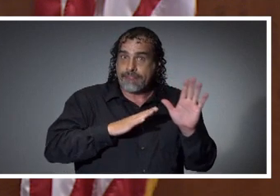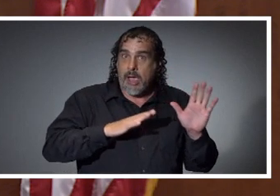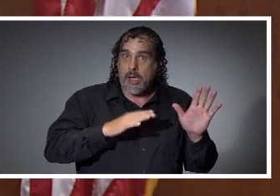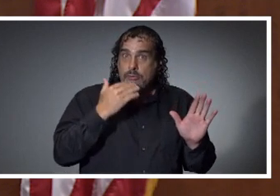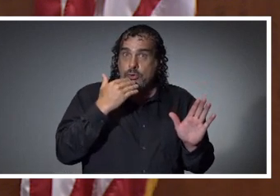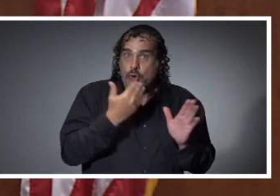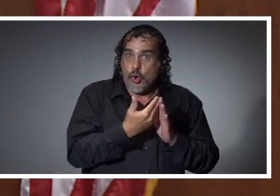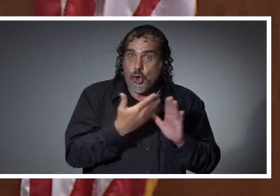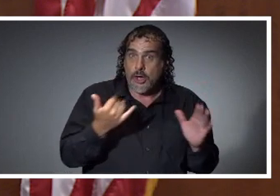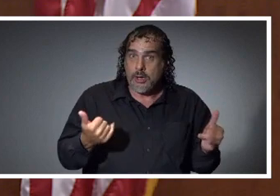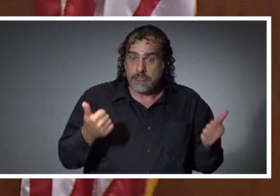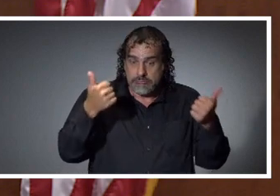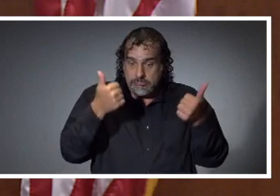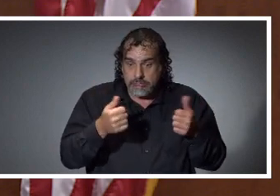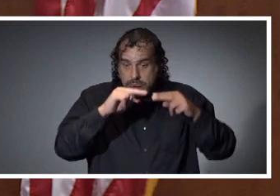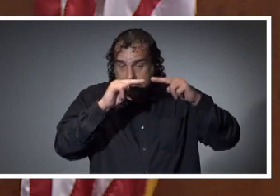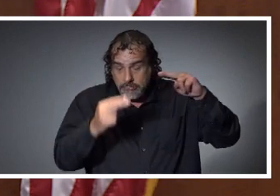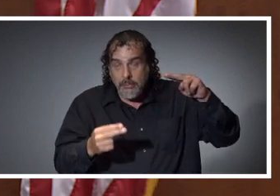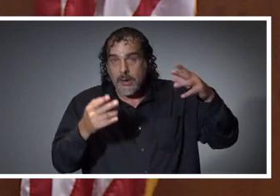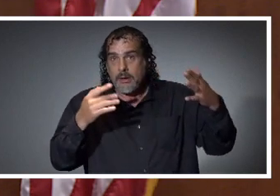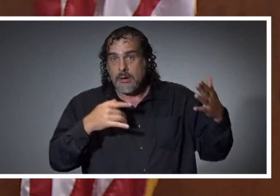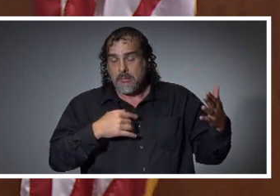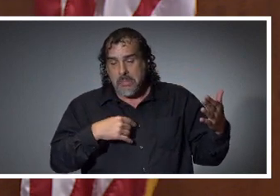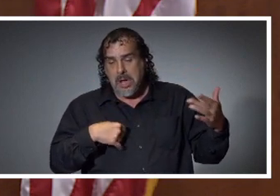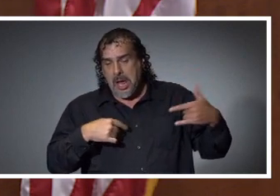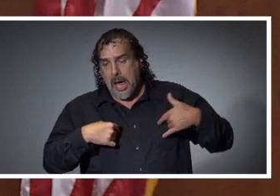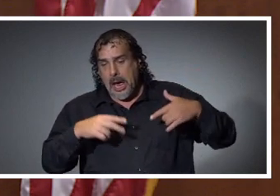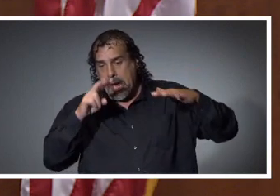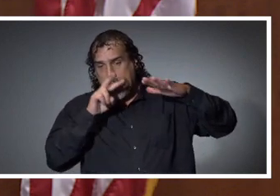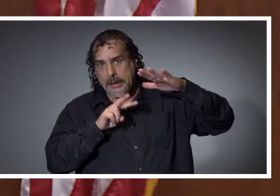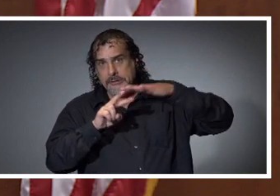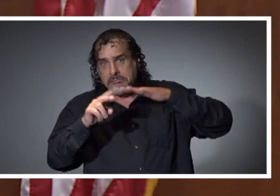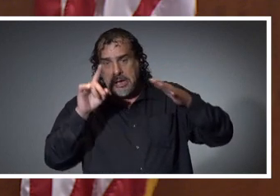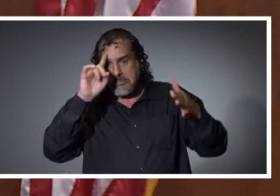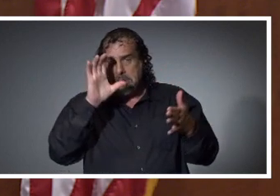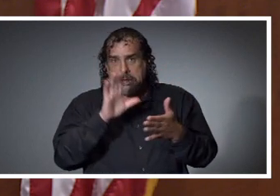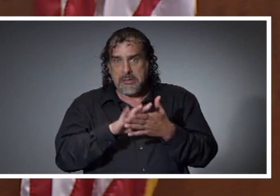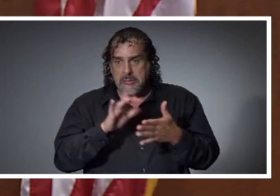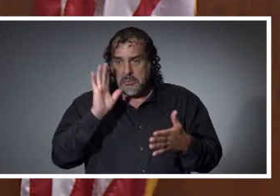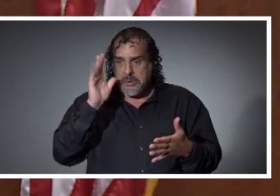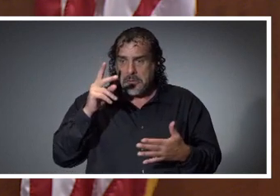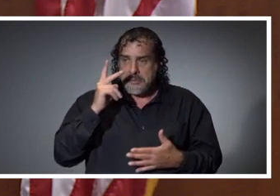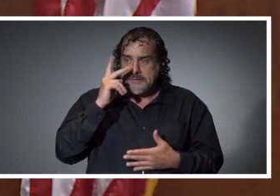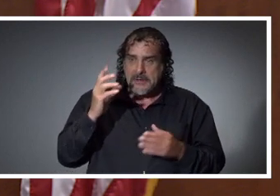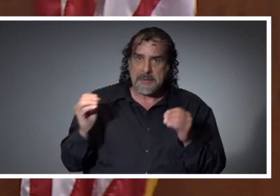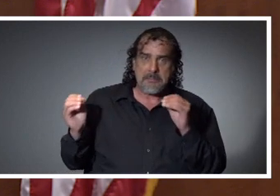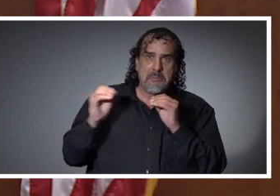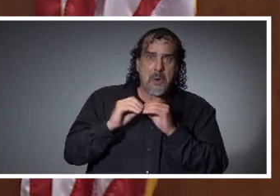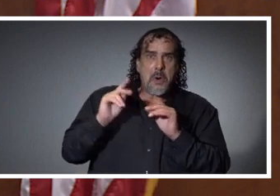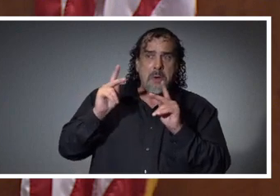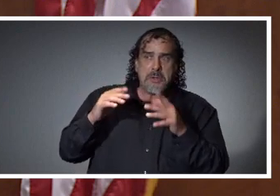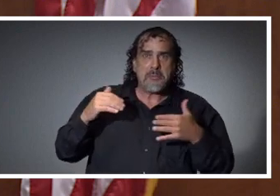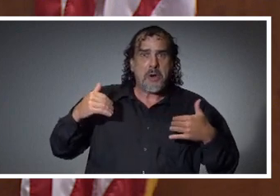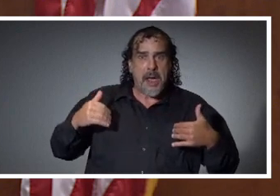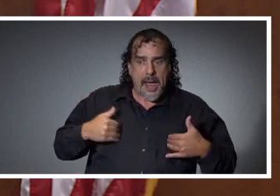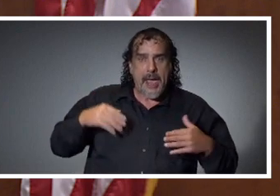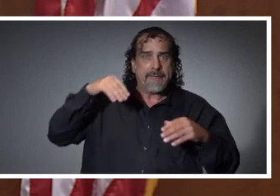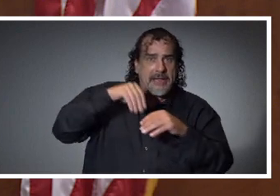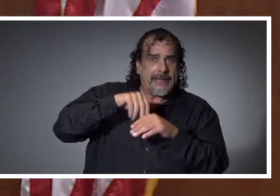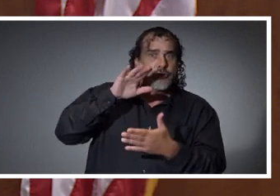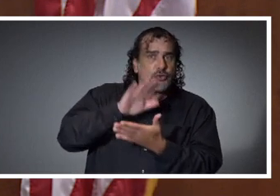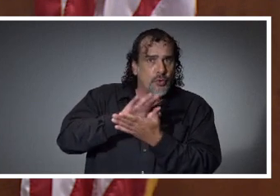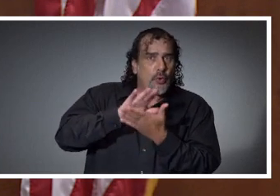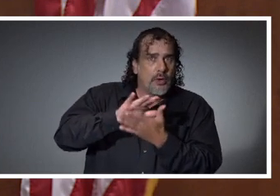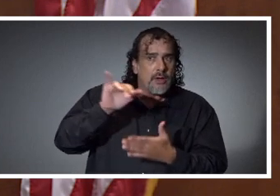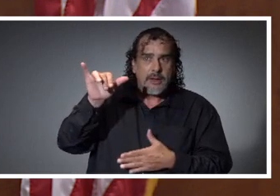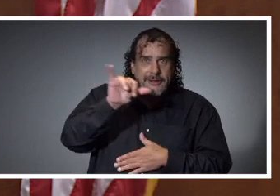answer Dave's question, I do anticipate and believe that we are going to have cases in our schools, just like